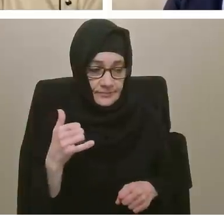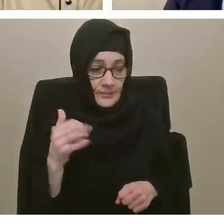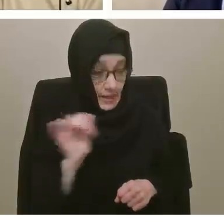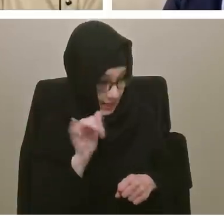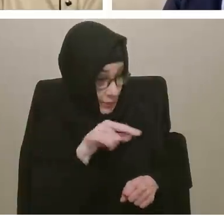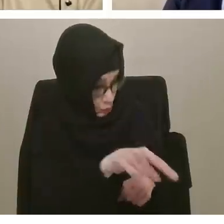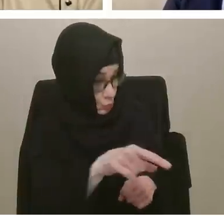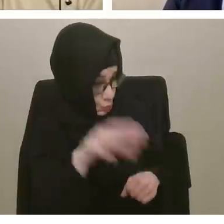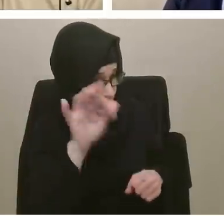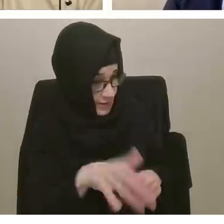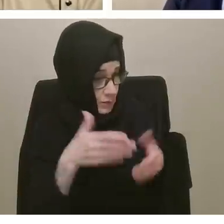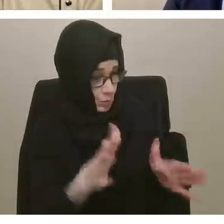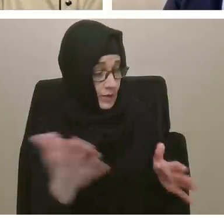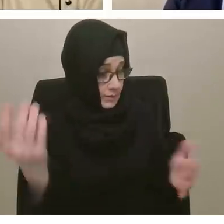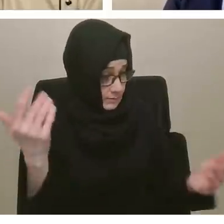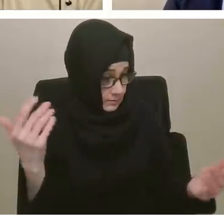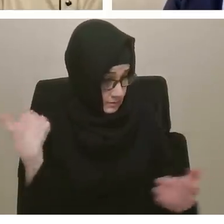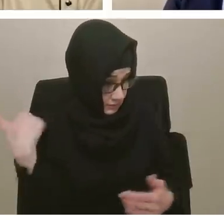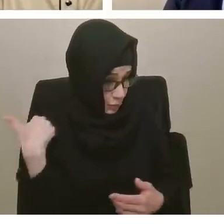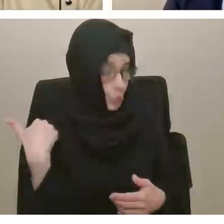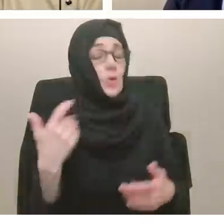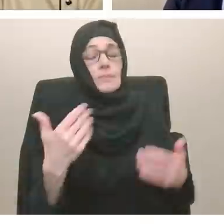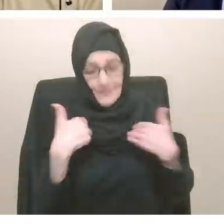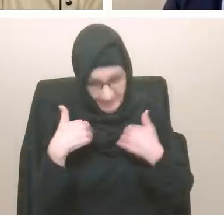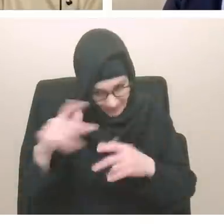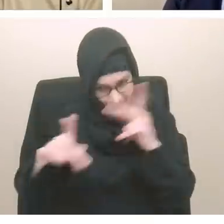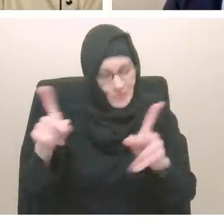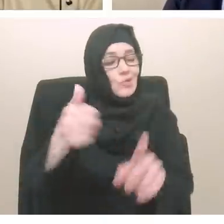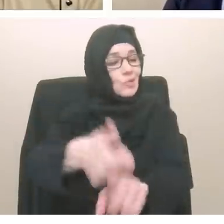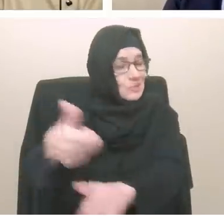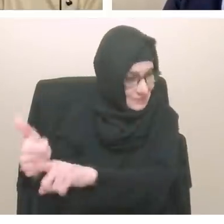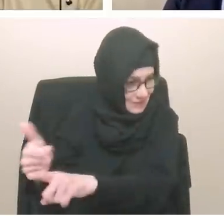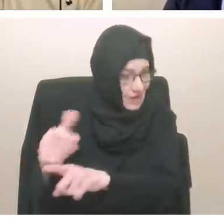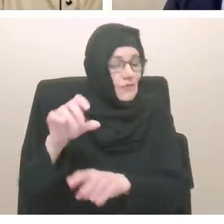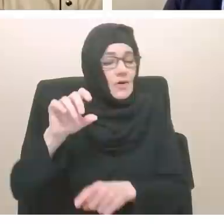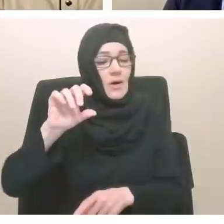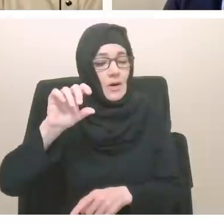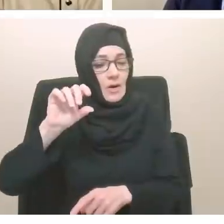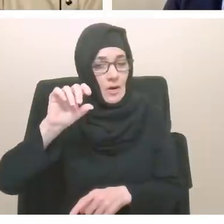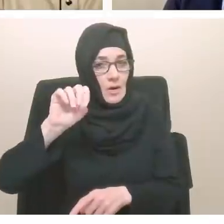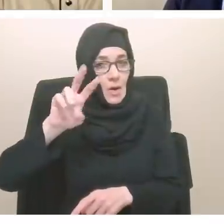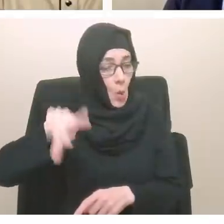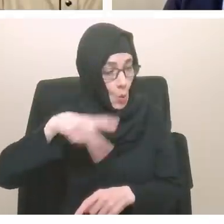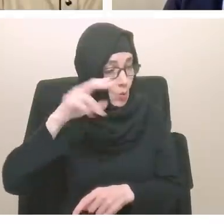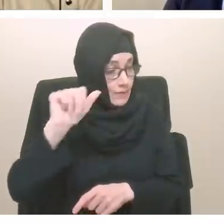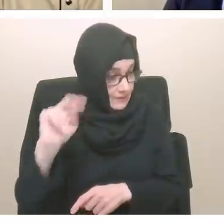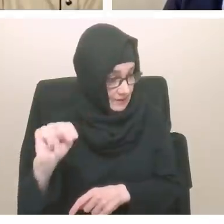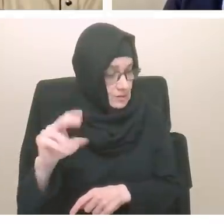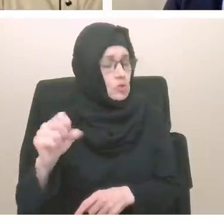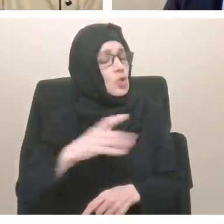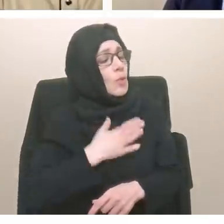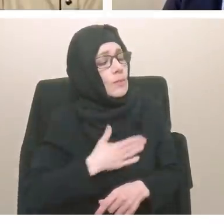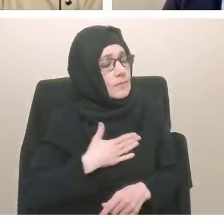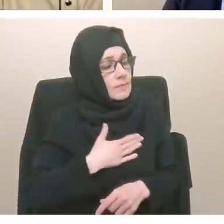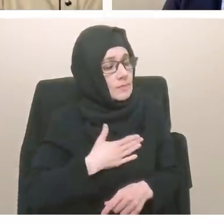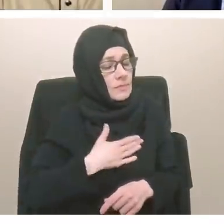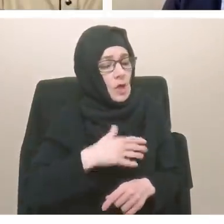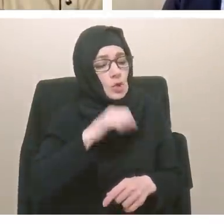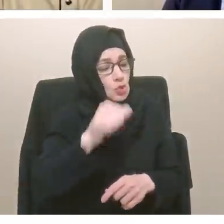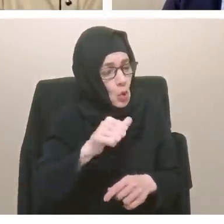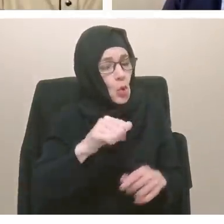that, there are those that are yatim, so do not be of those that are harsh with the orphan. La